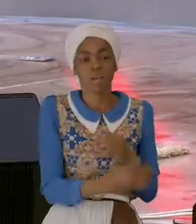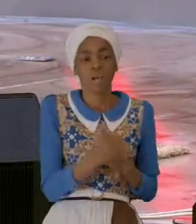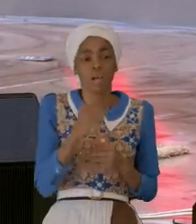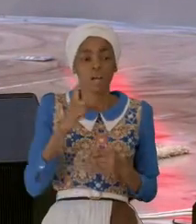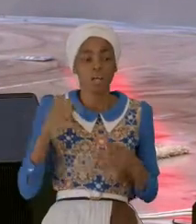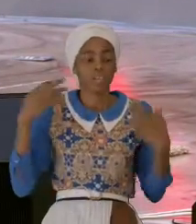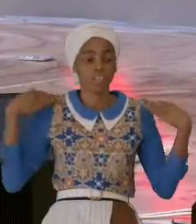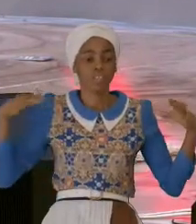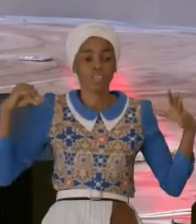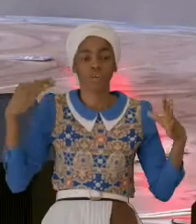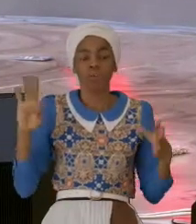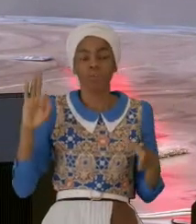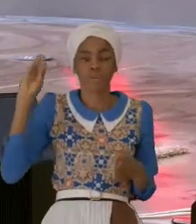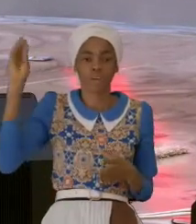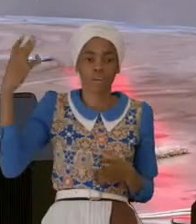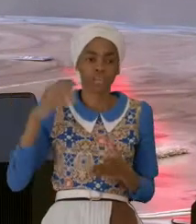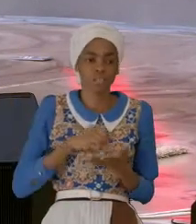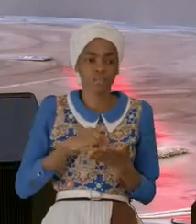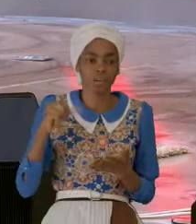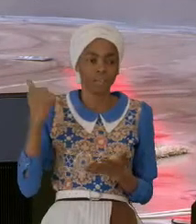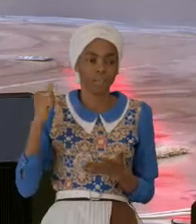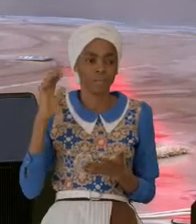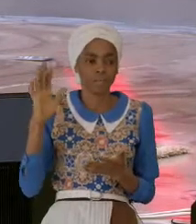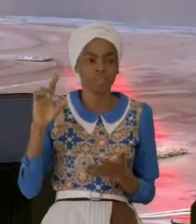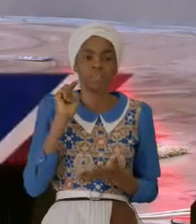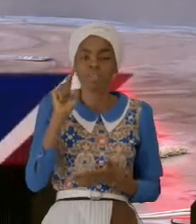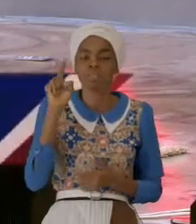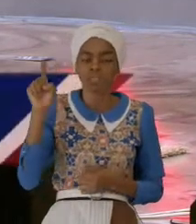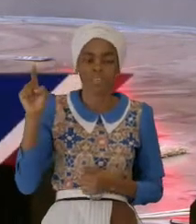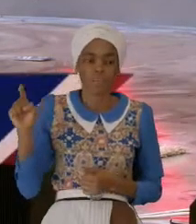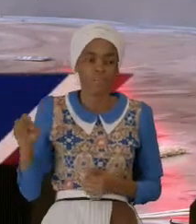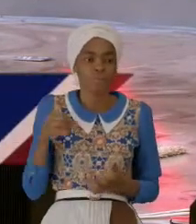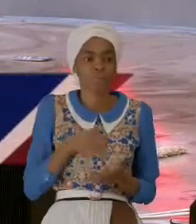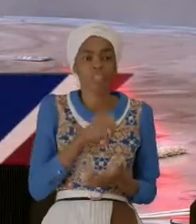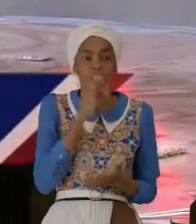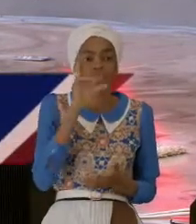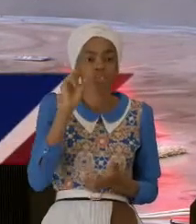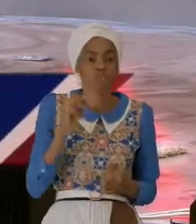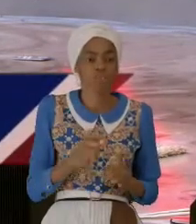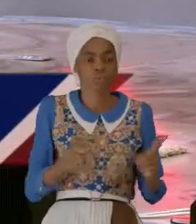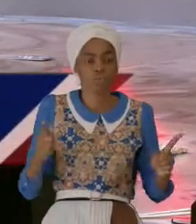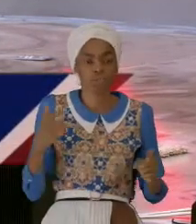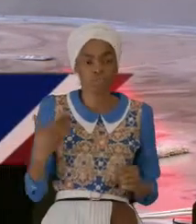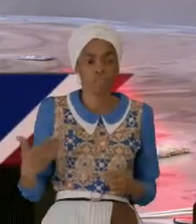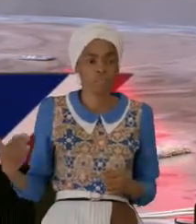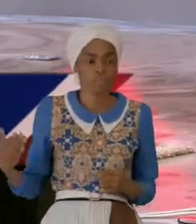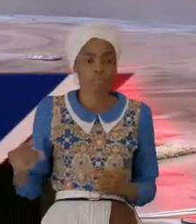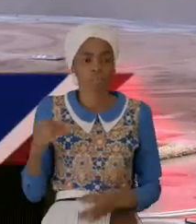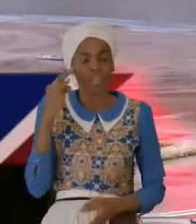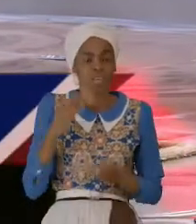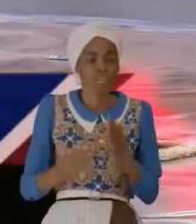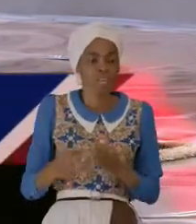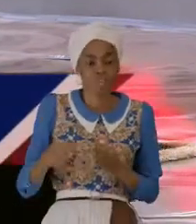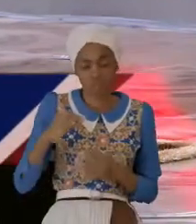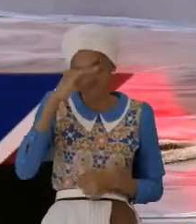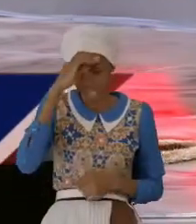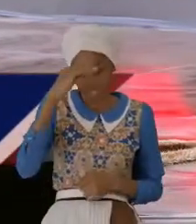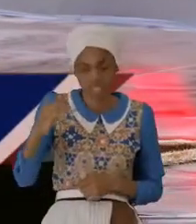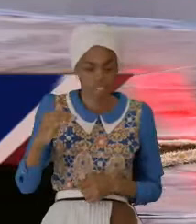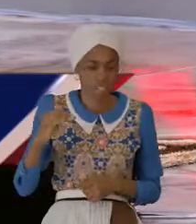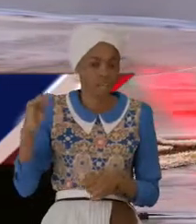but 15 therefore it is no great thing it is